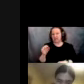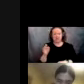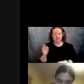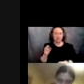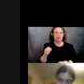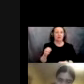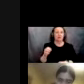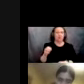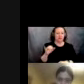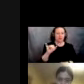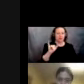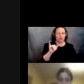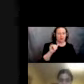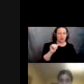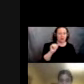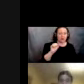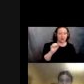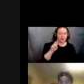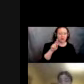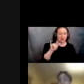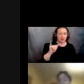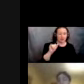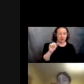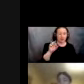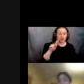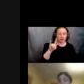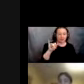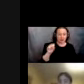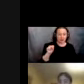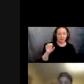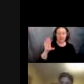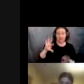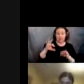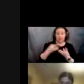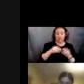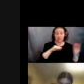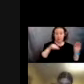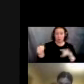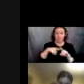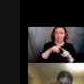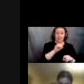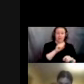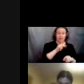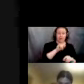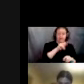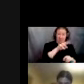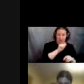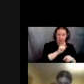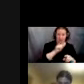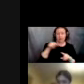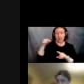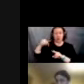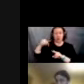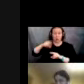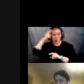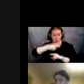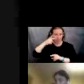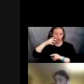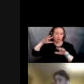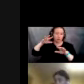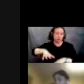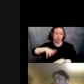Yasuke Araki's Ryukyuan family, like many families, came over from Okinawa to Hawaii and settled in the sugar plantations. Okinawa